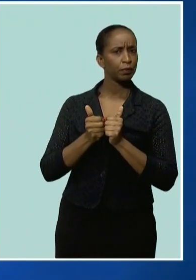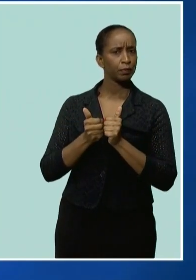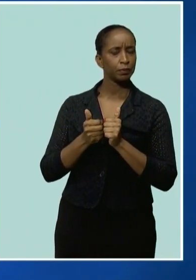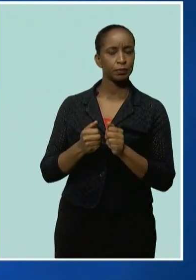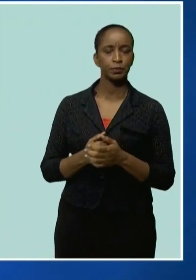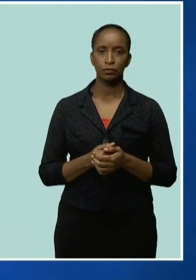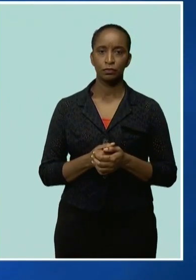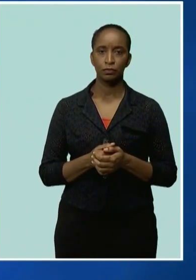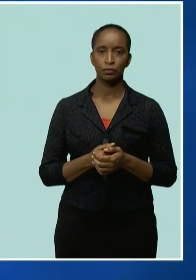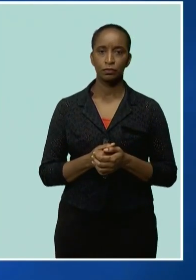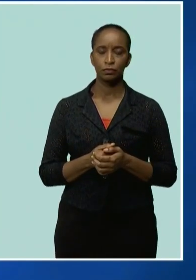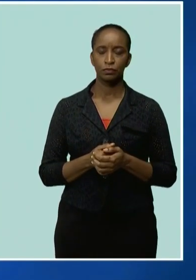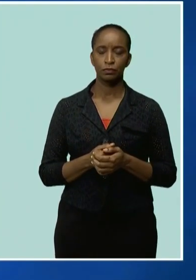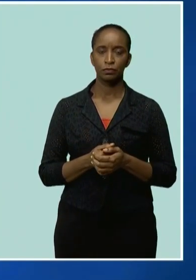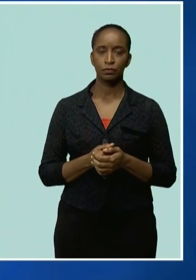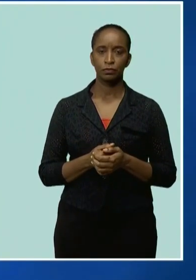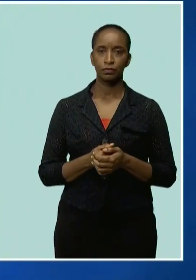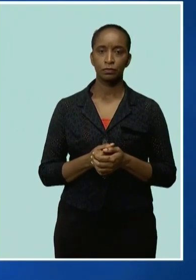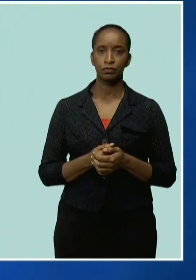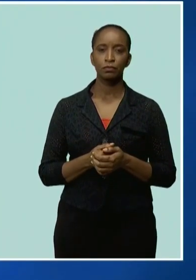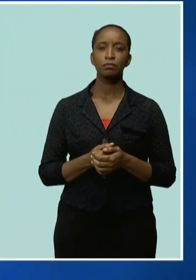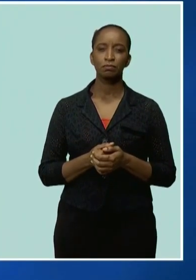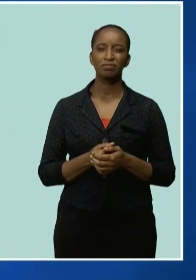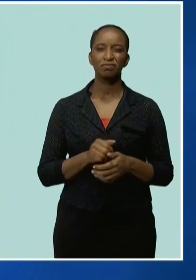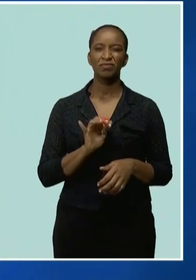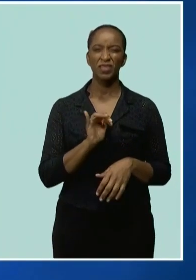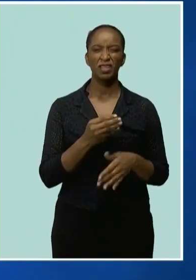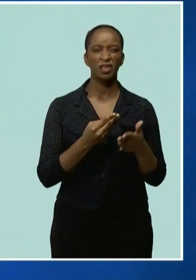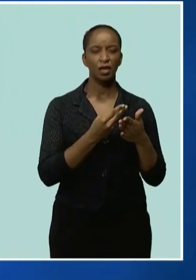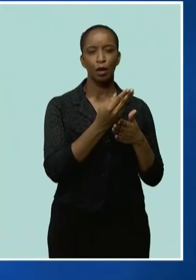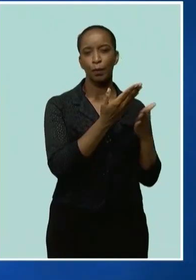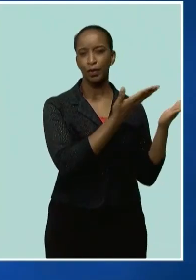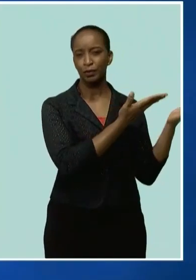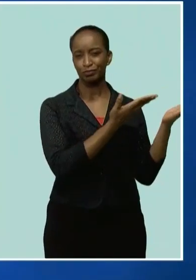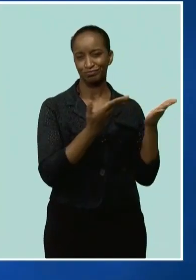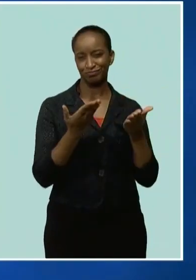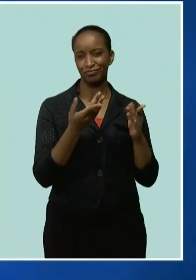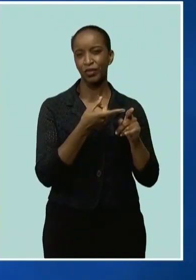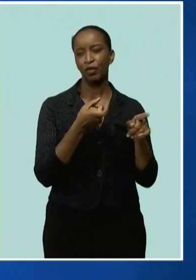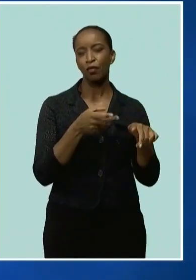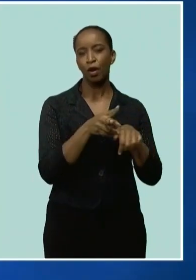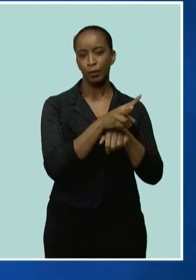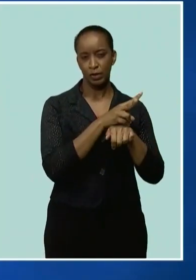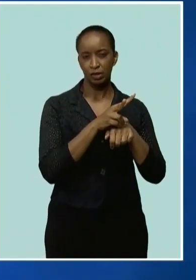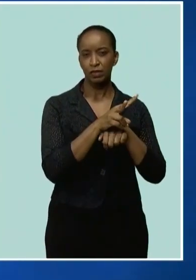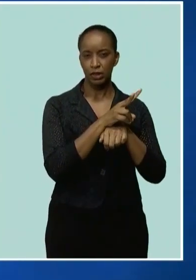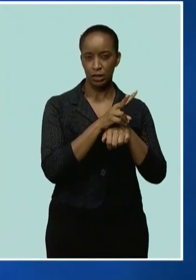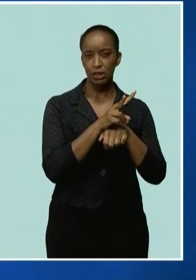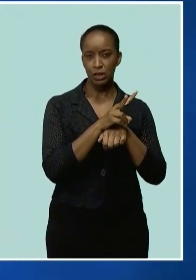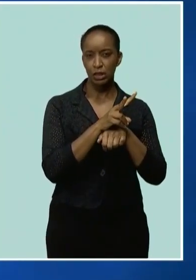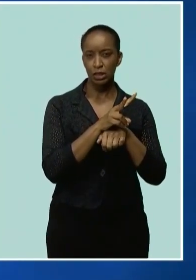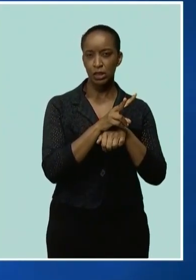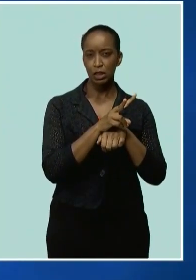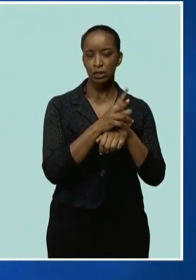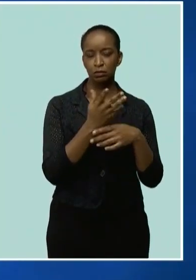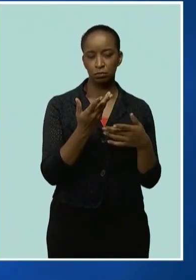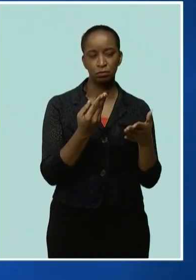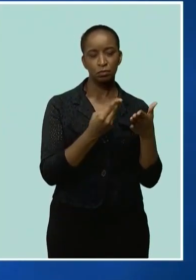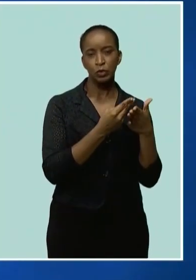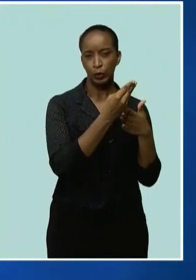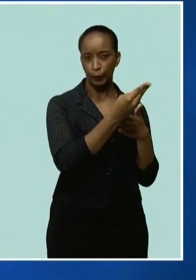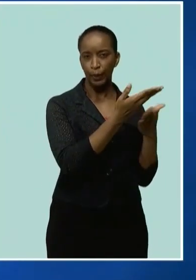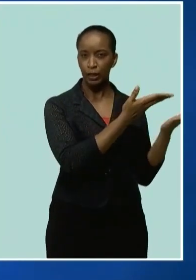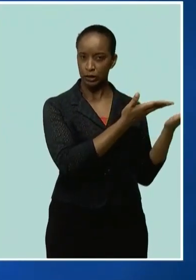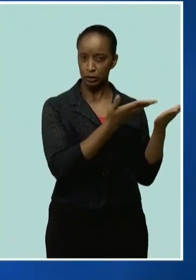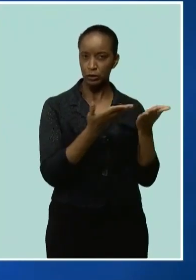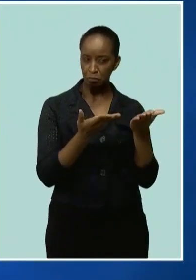directive. They're being imported from CBC and Granese parent company, so you can still get them frozen once they're